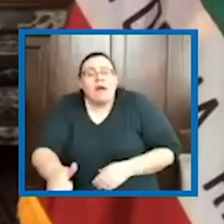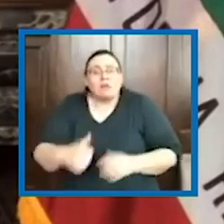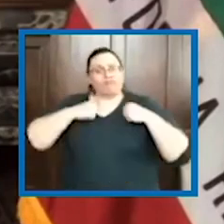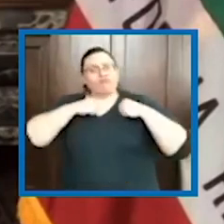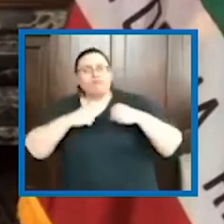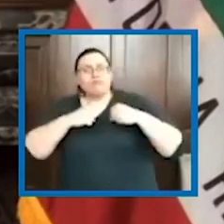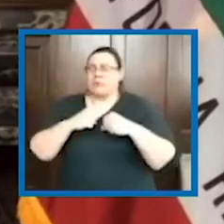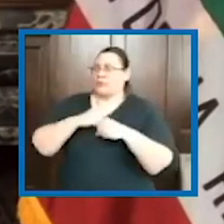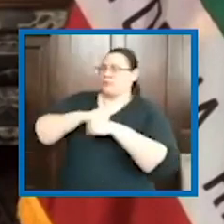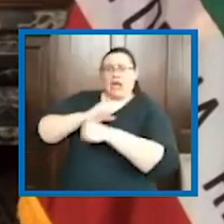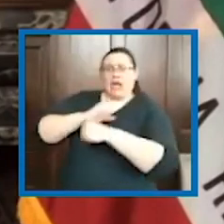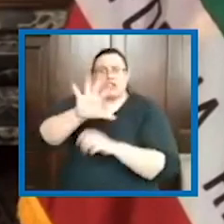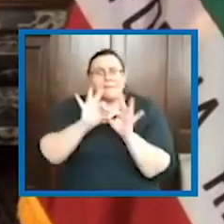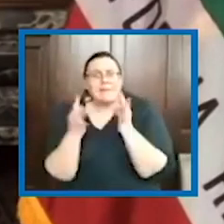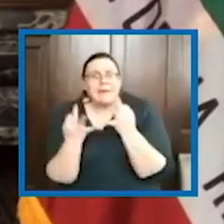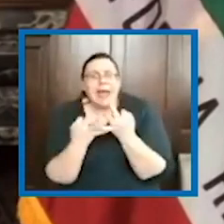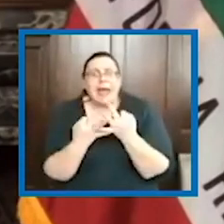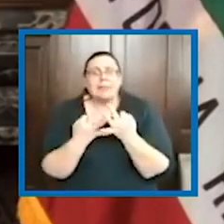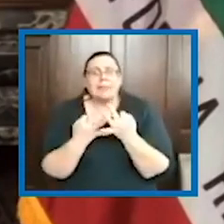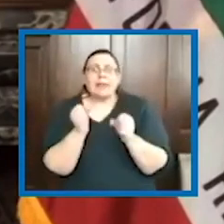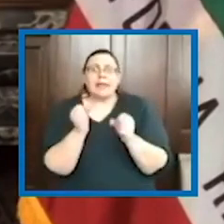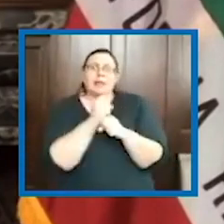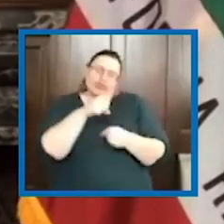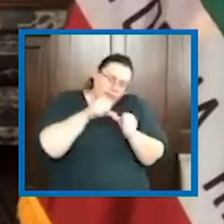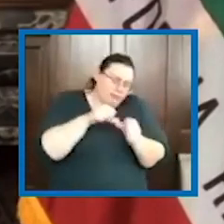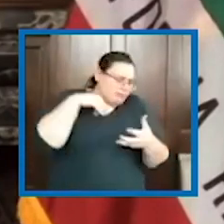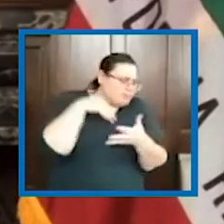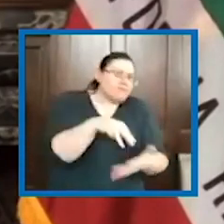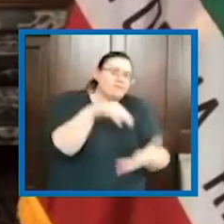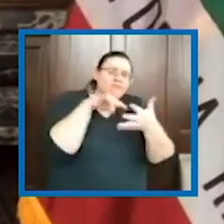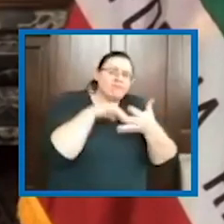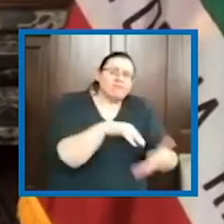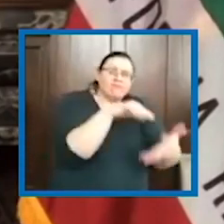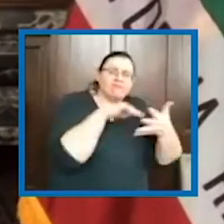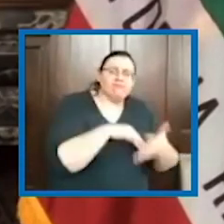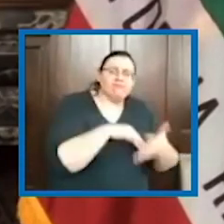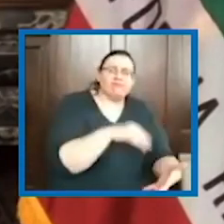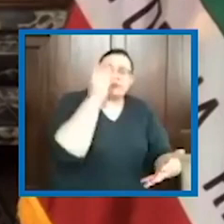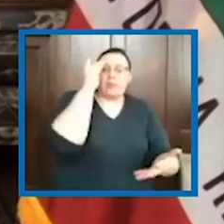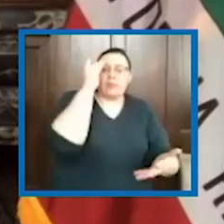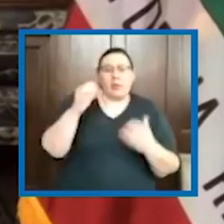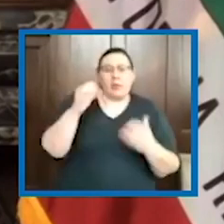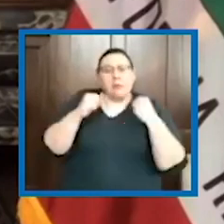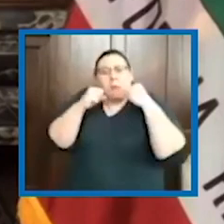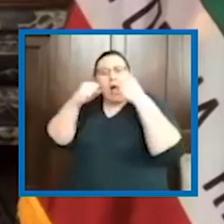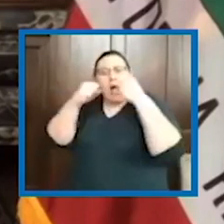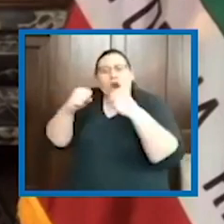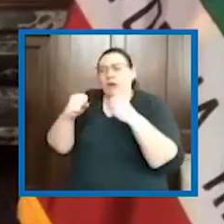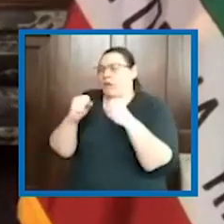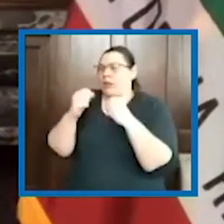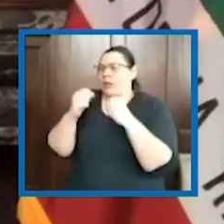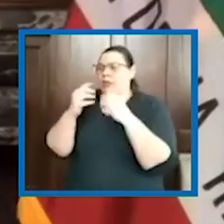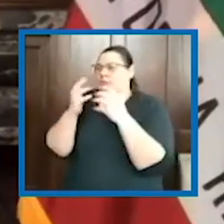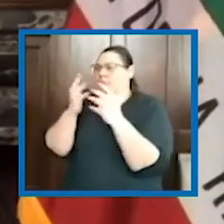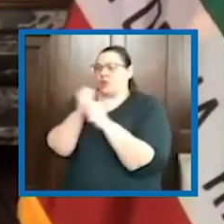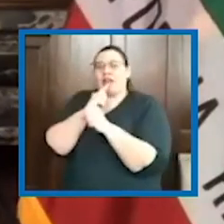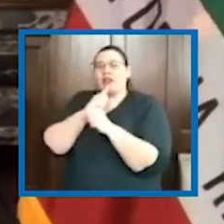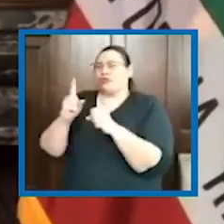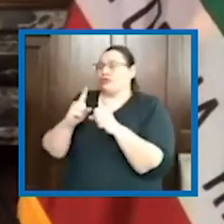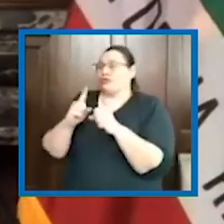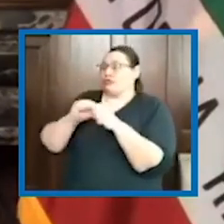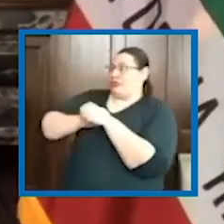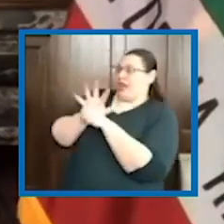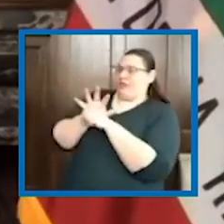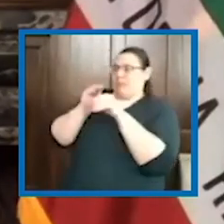well. You're powerful for making sure your studies continue. You're powerful in terms of making sure that this virus doesn't